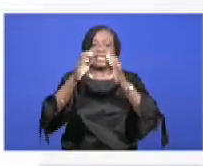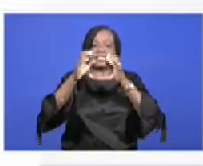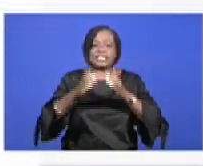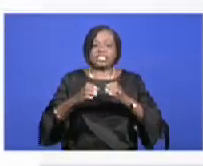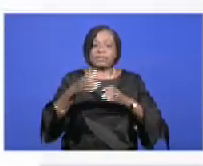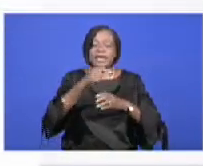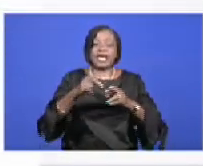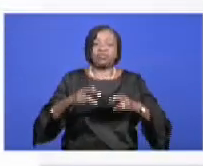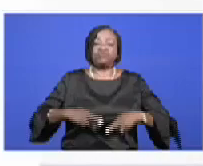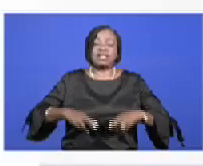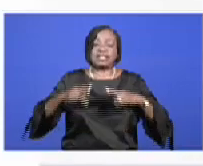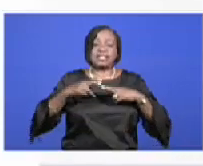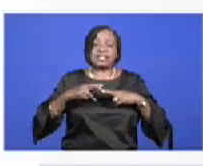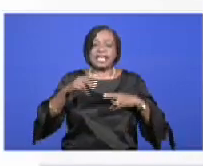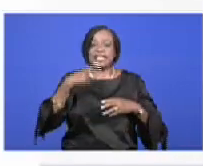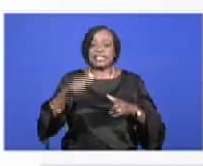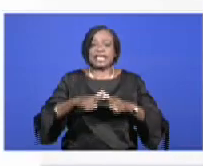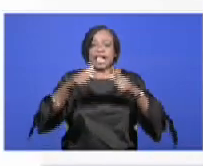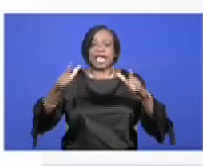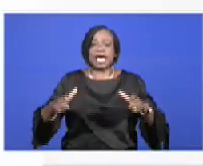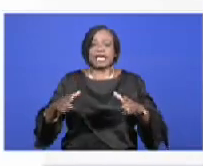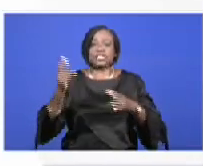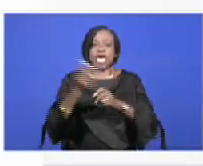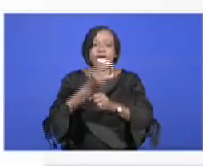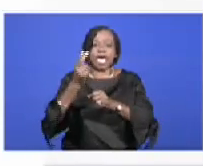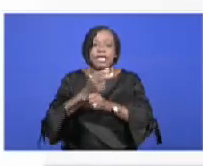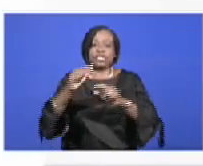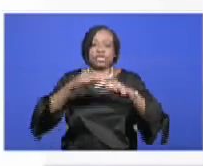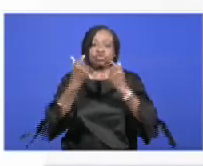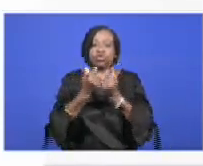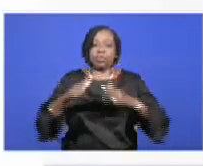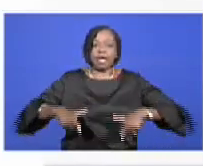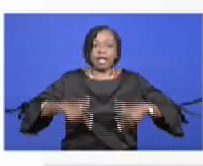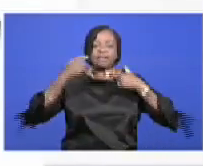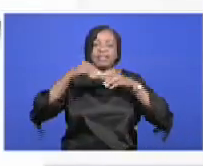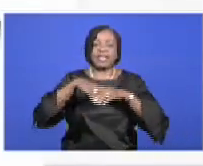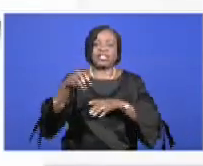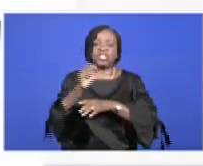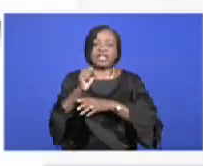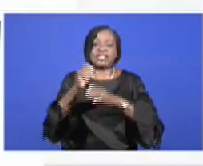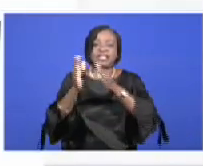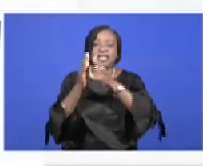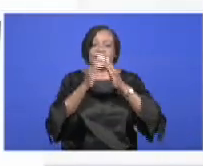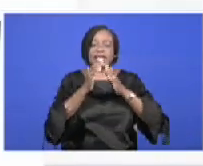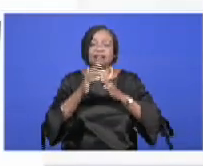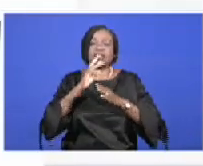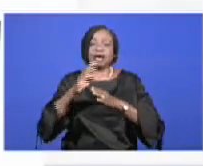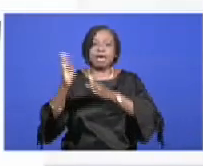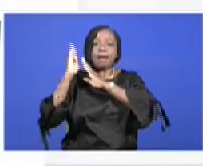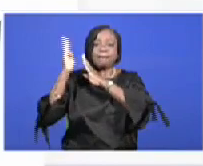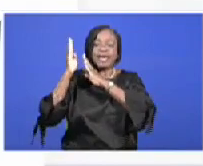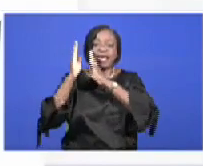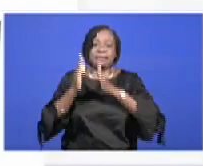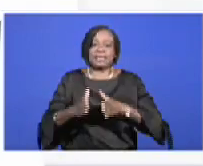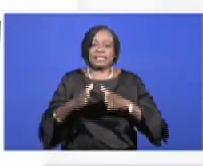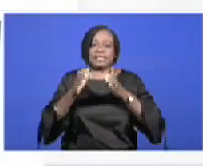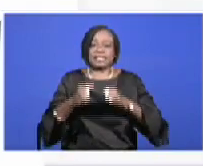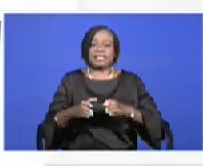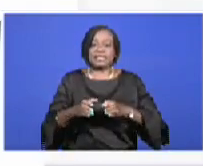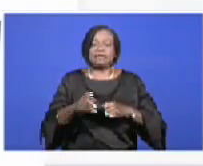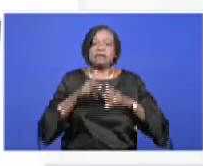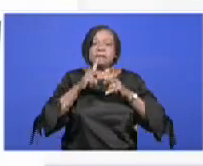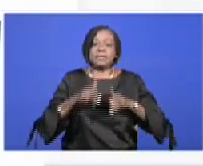residency, contending that the large Haitian ethnic group living in shanty towns are either Bahamian citizens, permanent